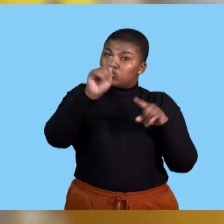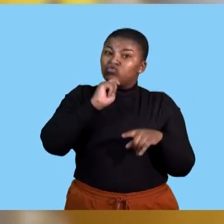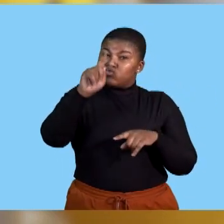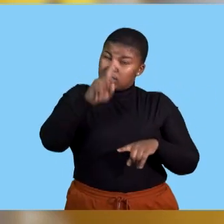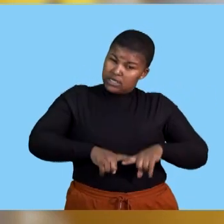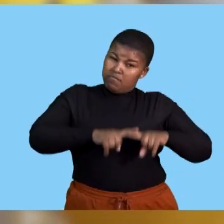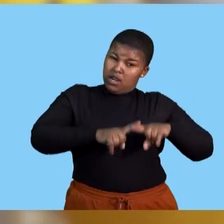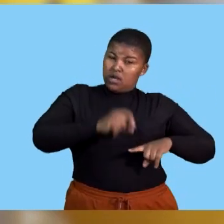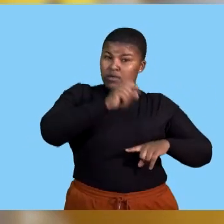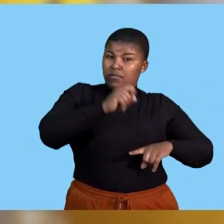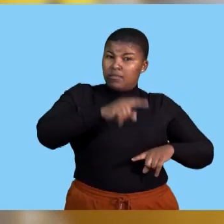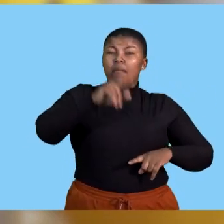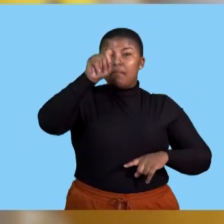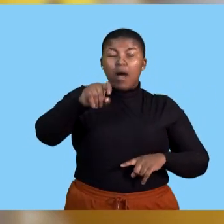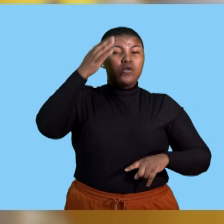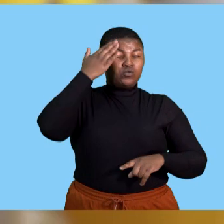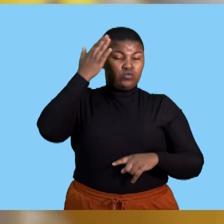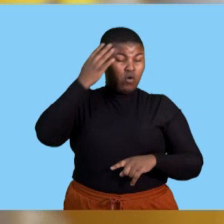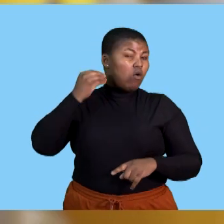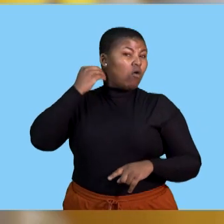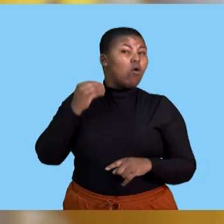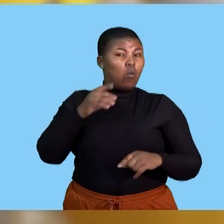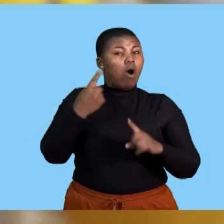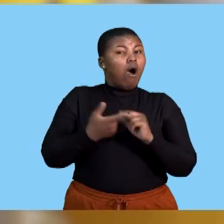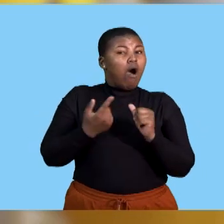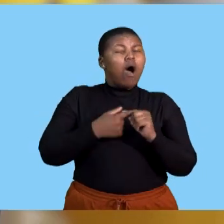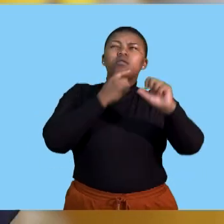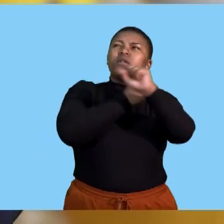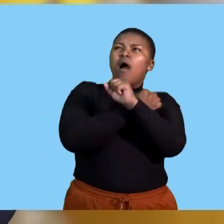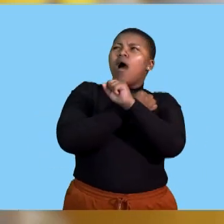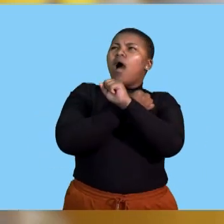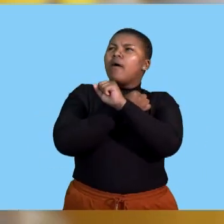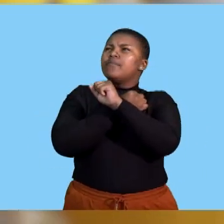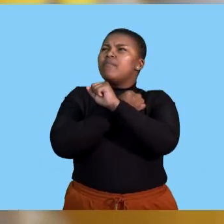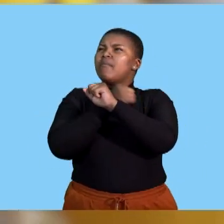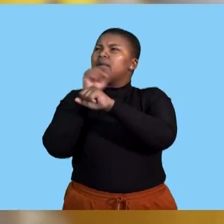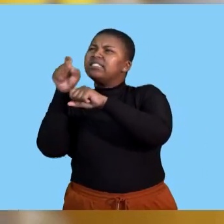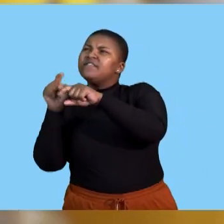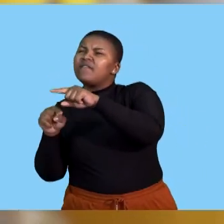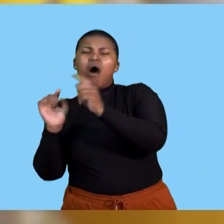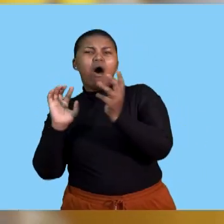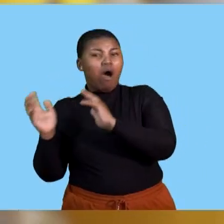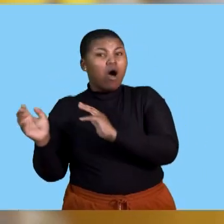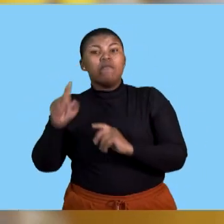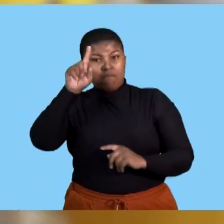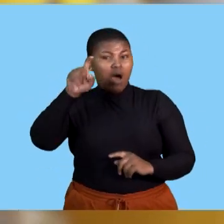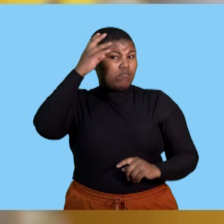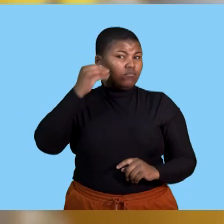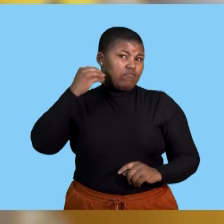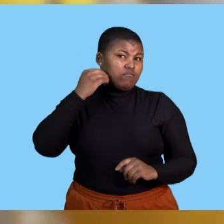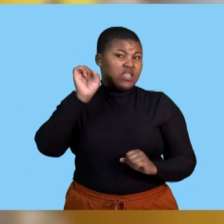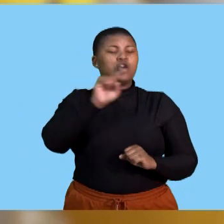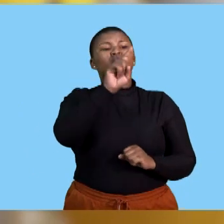the formula sheet. You need to know the formula offhand, such that when you get the question paper, you can do